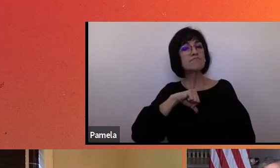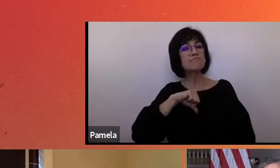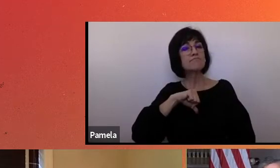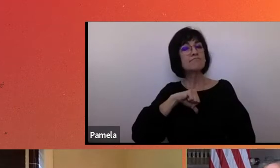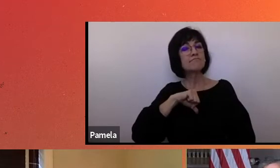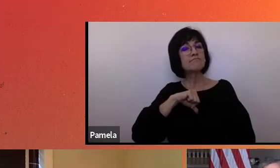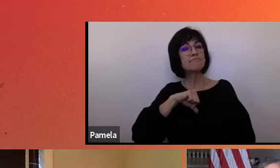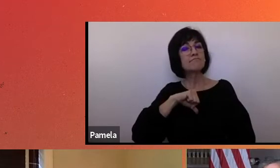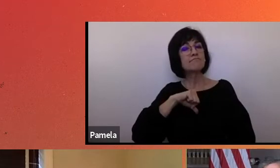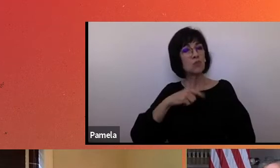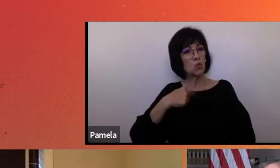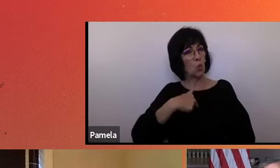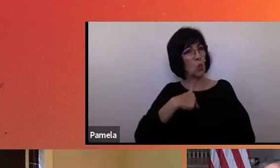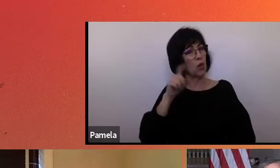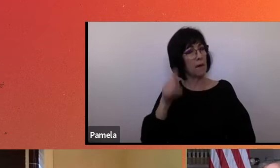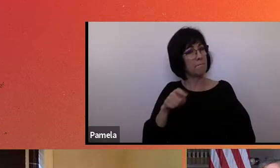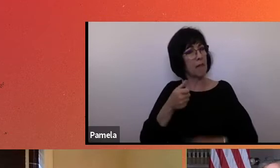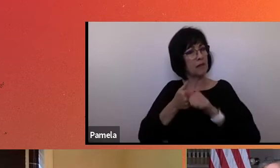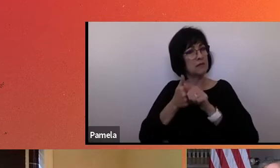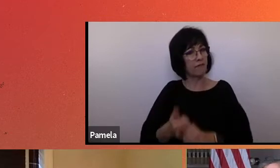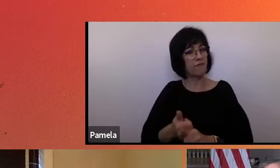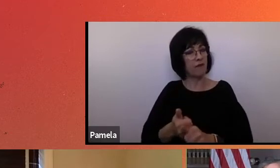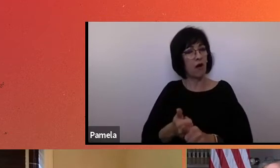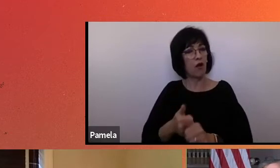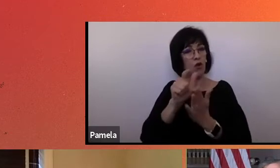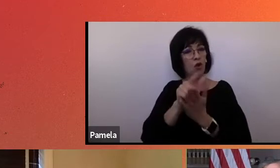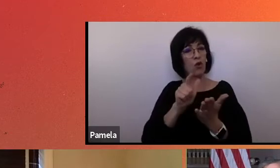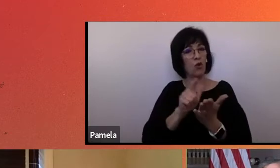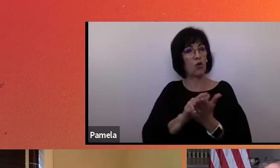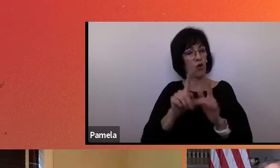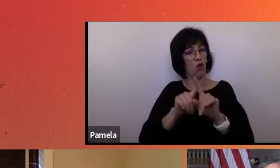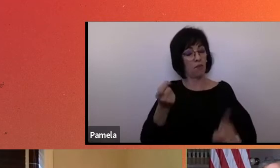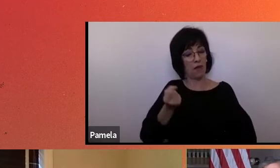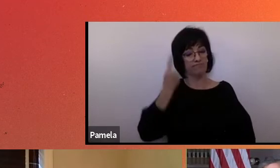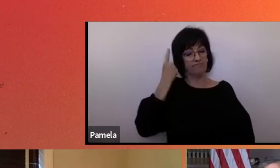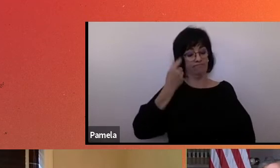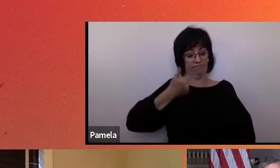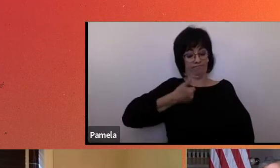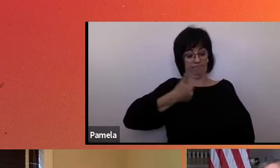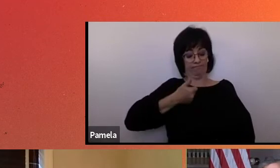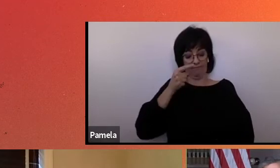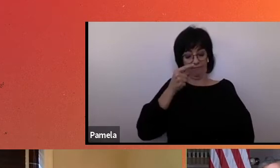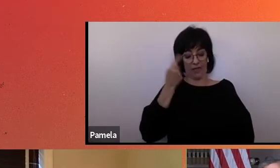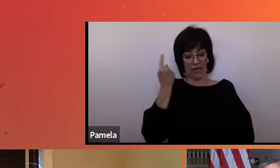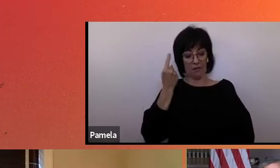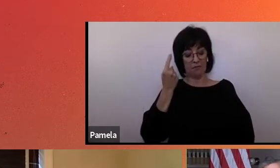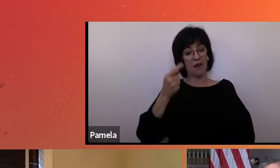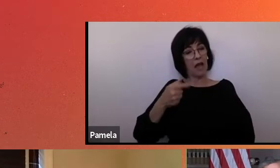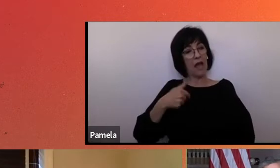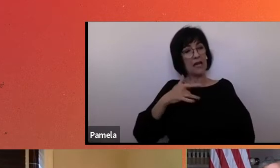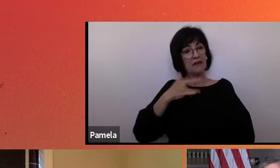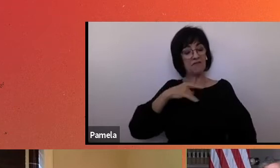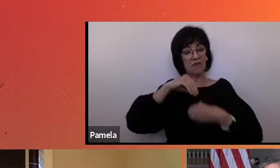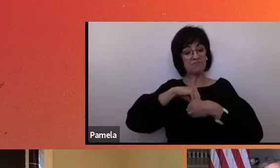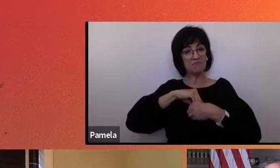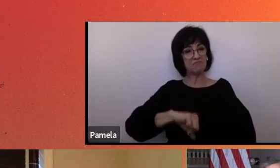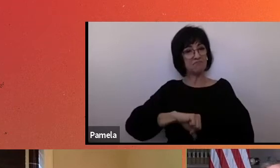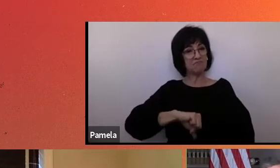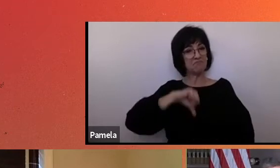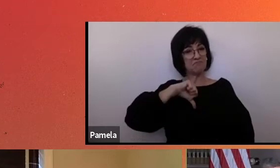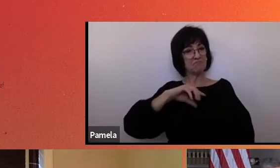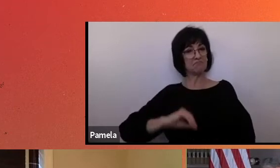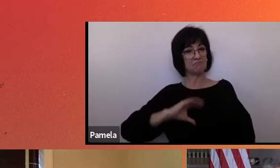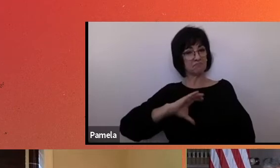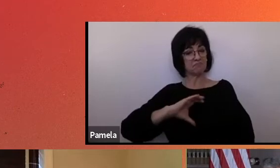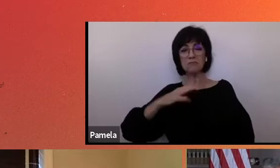we had to abide by the law, but we had to know who we were, so we had a pride in ourselves. And so my dad always told us that we were